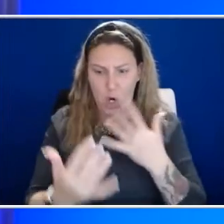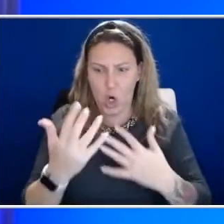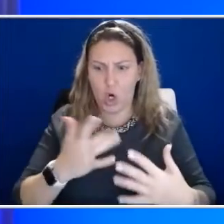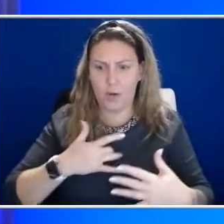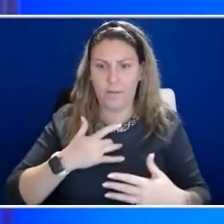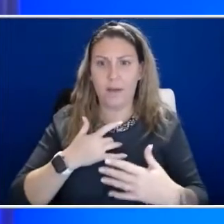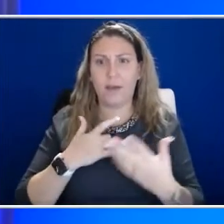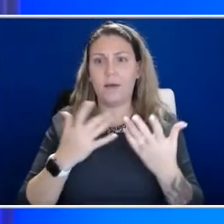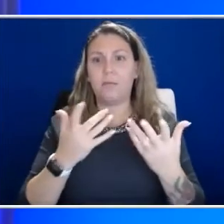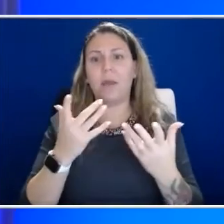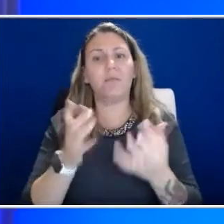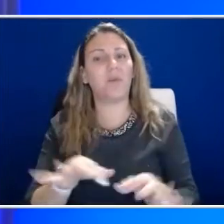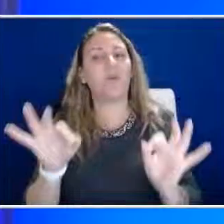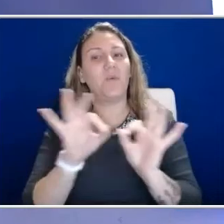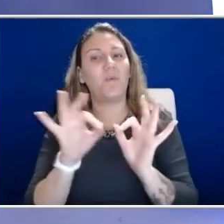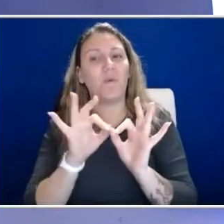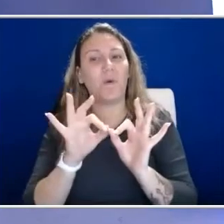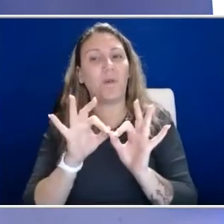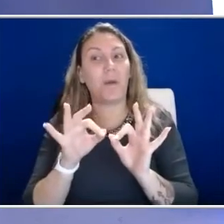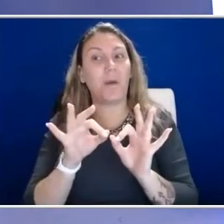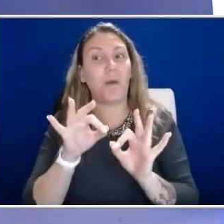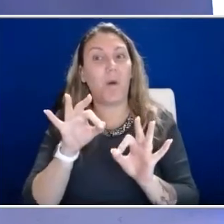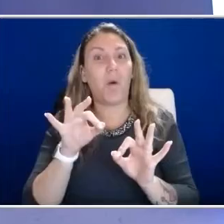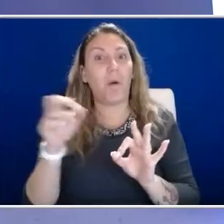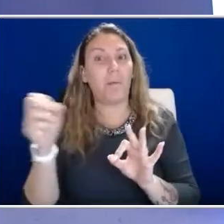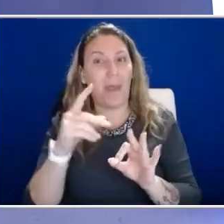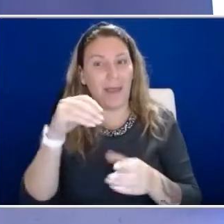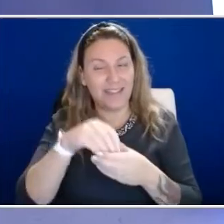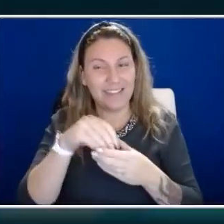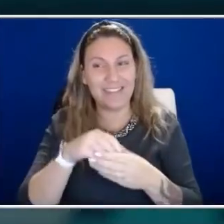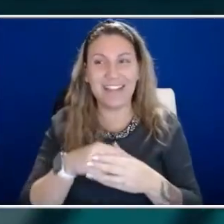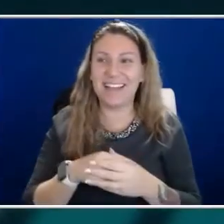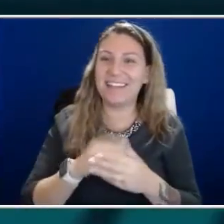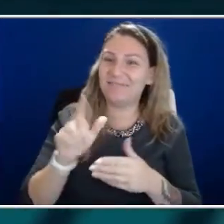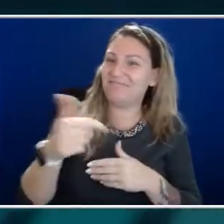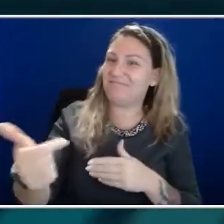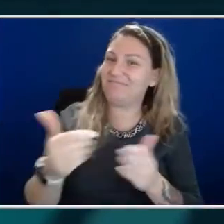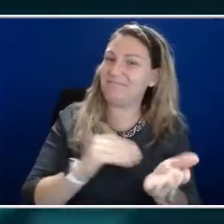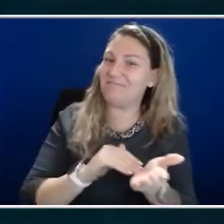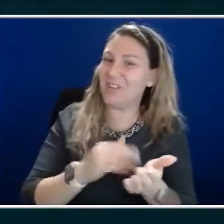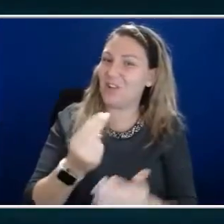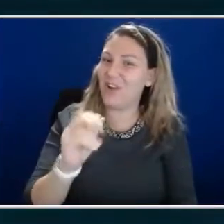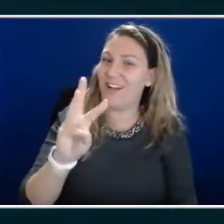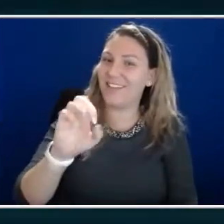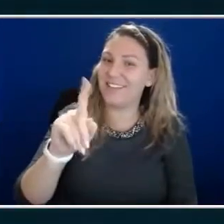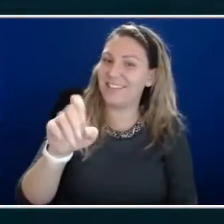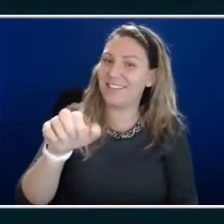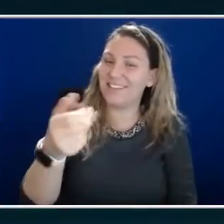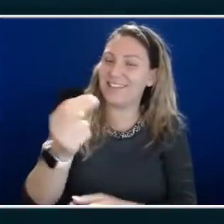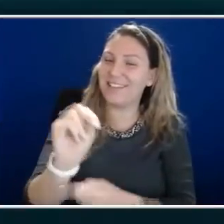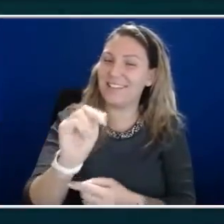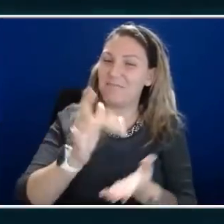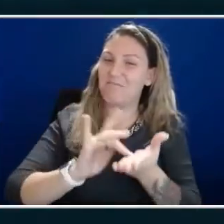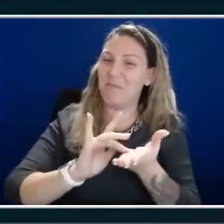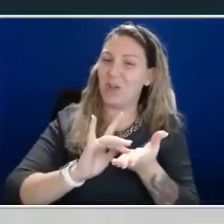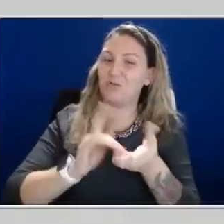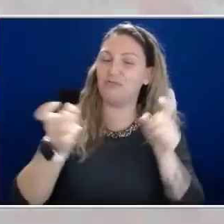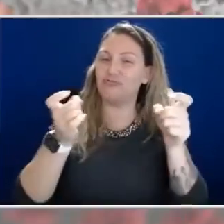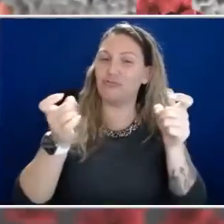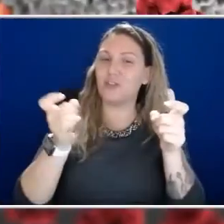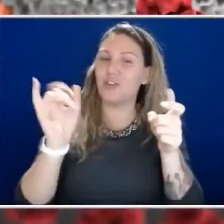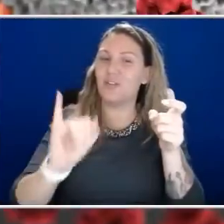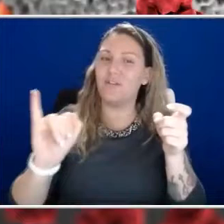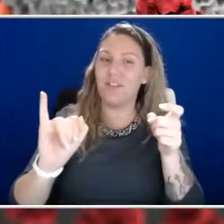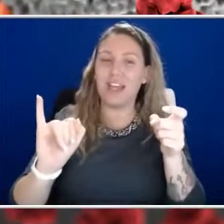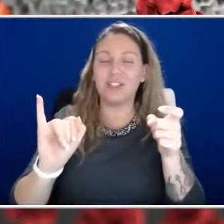worth coming back indoors. Makes sense. Let's check in with Dr. Dana Hawkinson, Medical Director of Infection Prevention and Control, joining us with